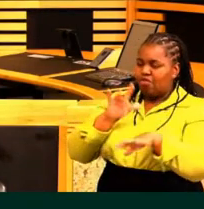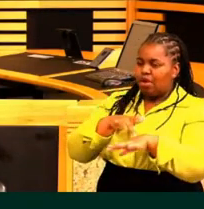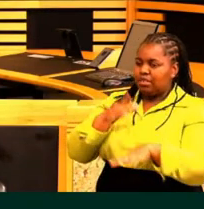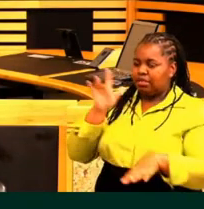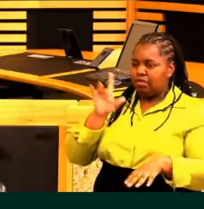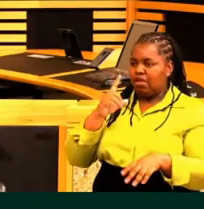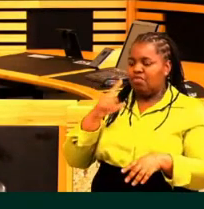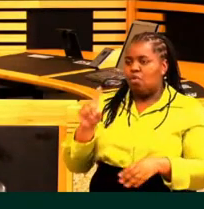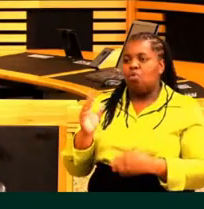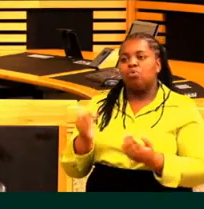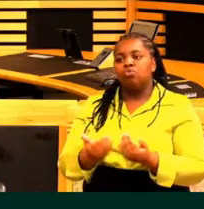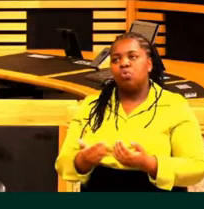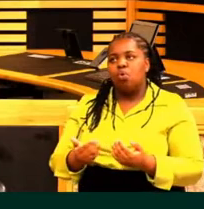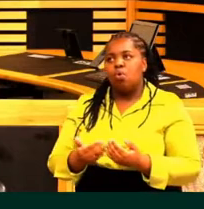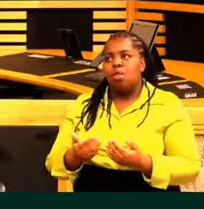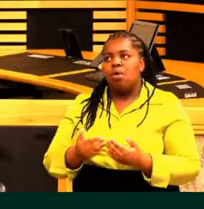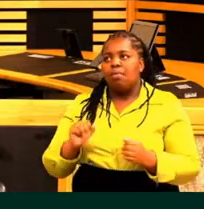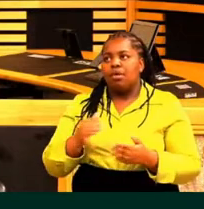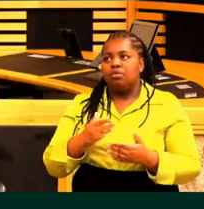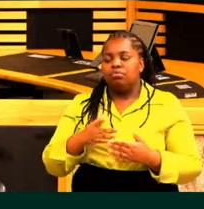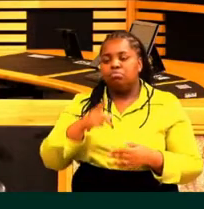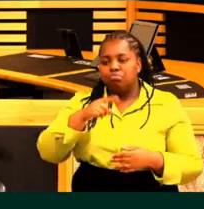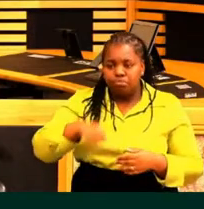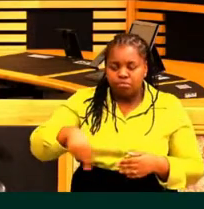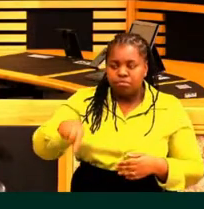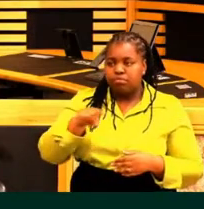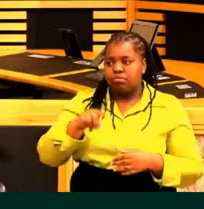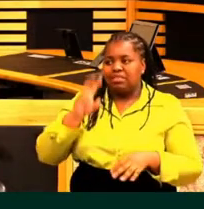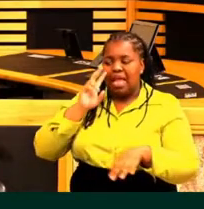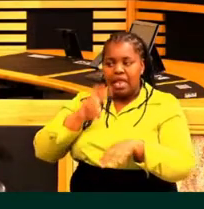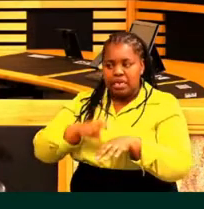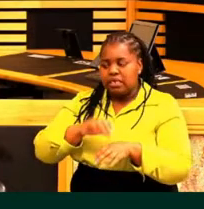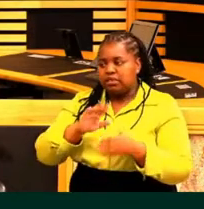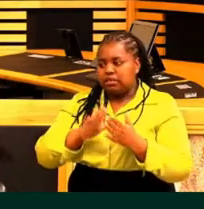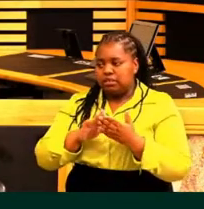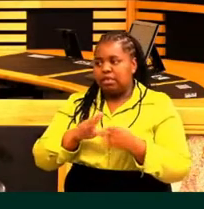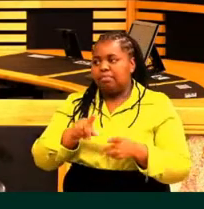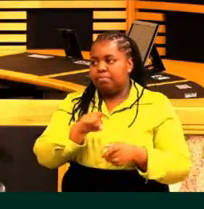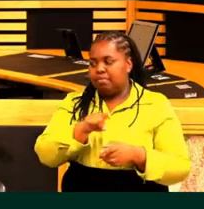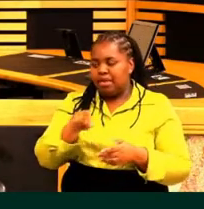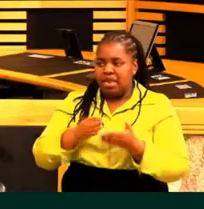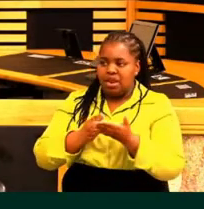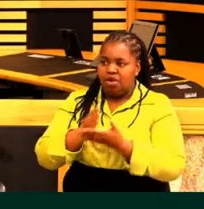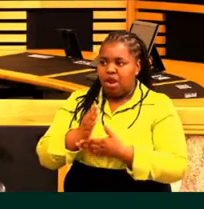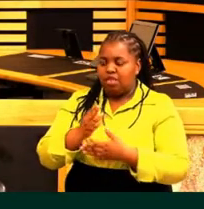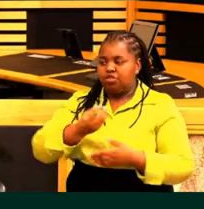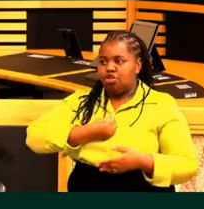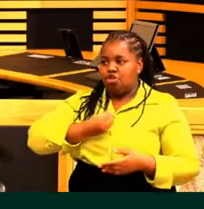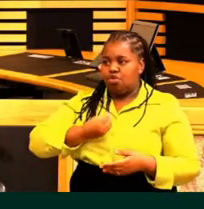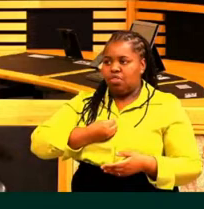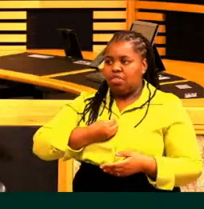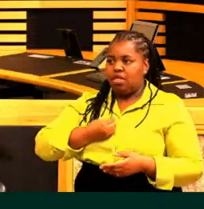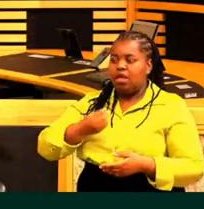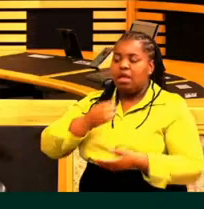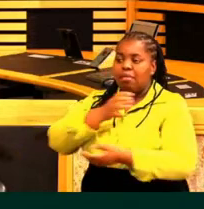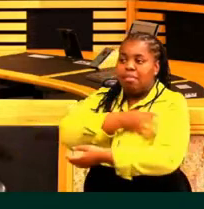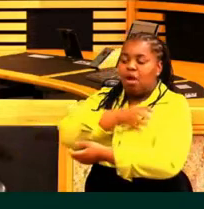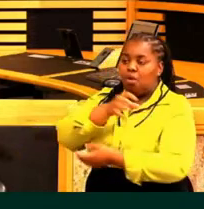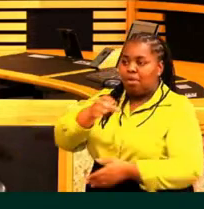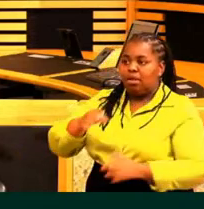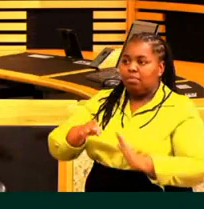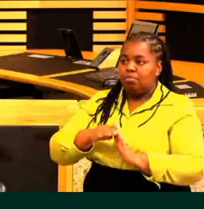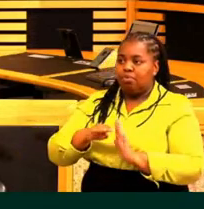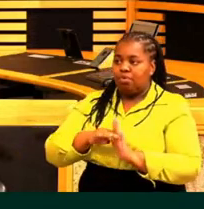among School workplace Community organization regarding the needs and rights of marginalized youth Youth Empowerment programs